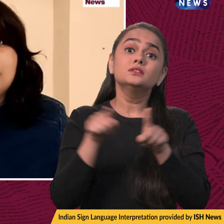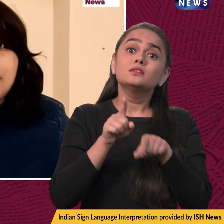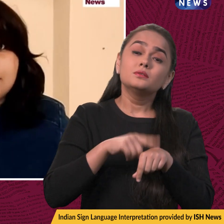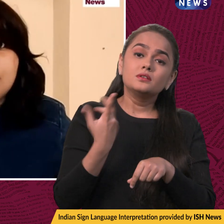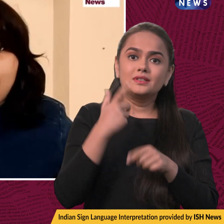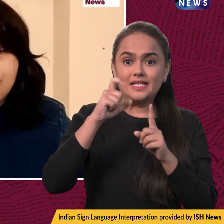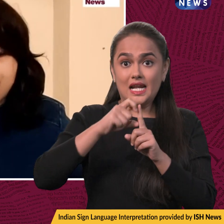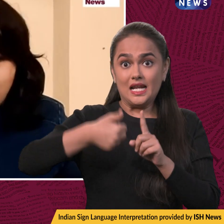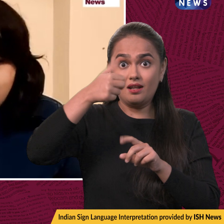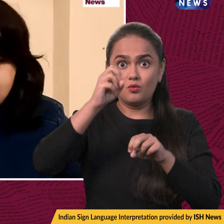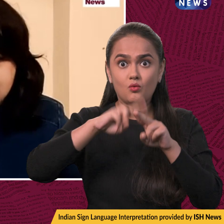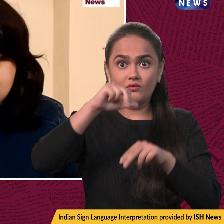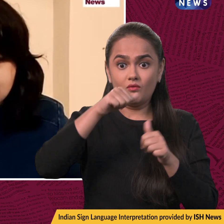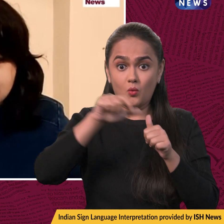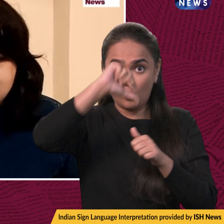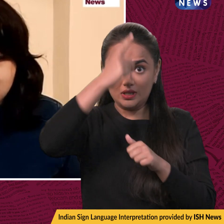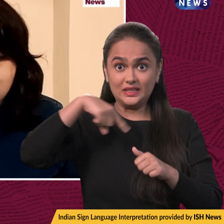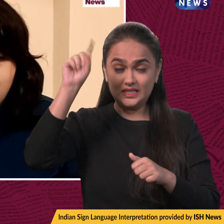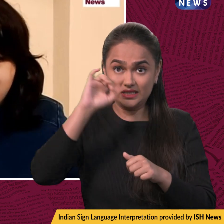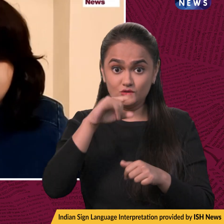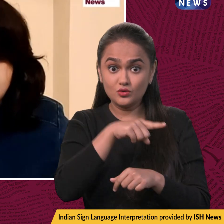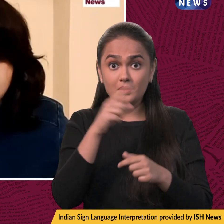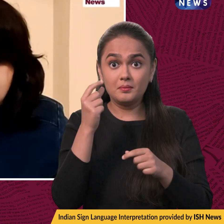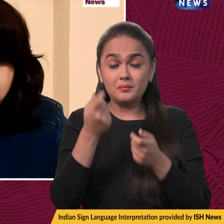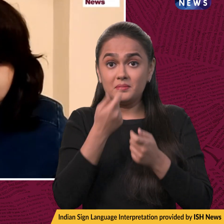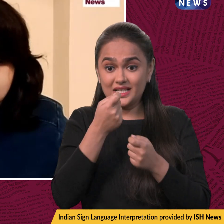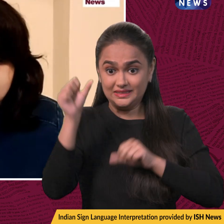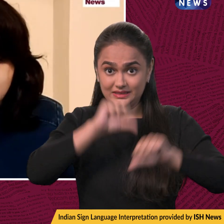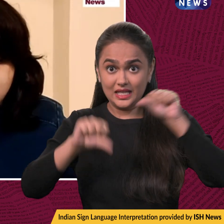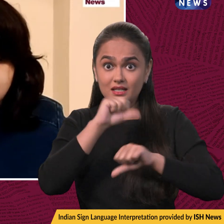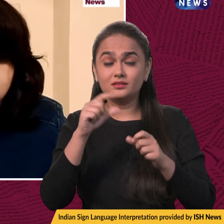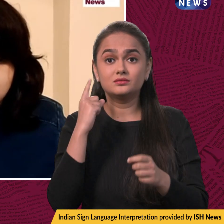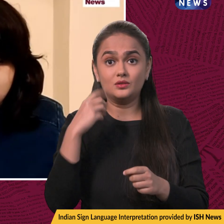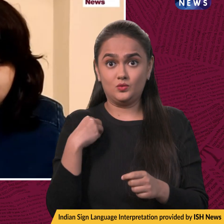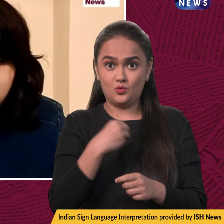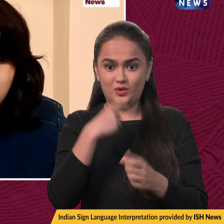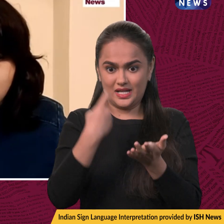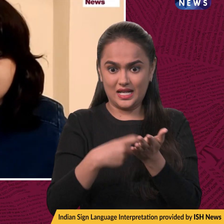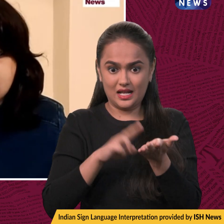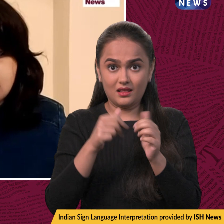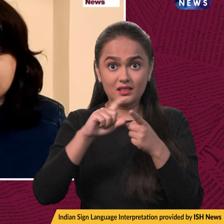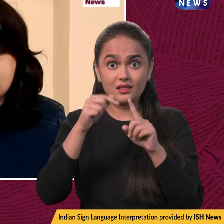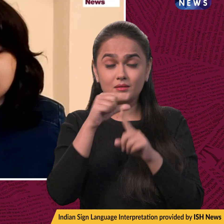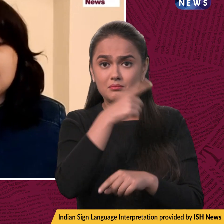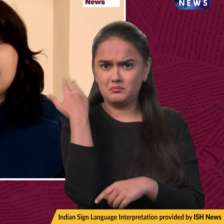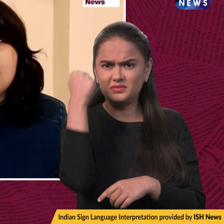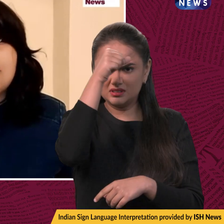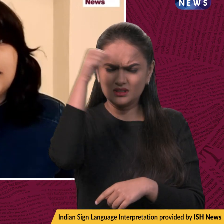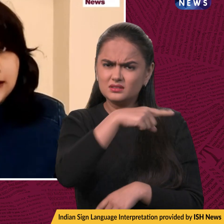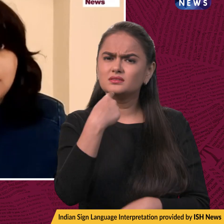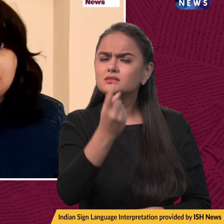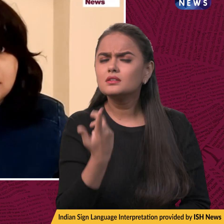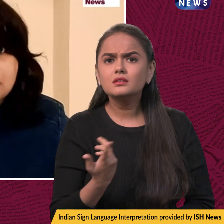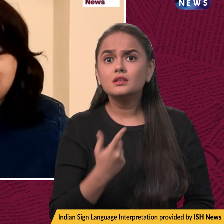Meanwhile, the director of All India Institute of Medical Sciences, Dr. Randeep Guleria, on Sunday said